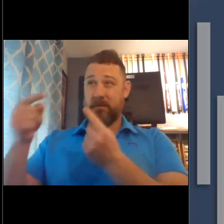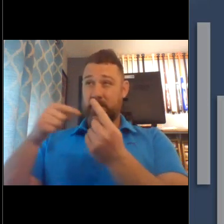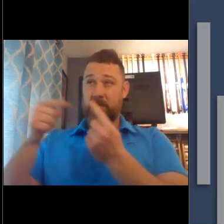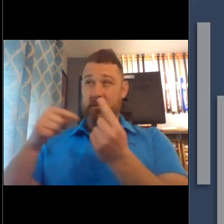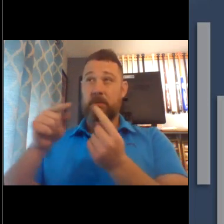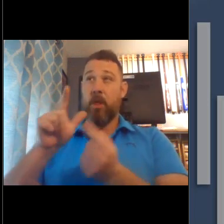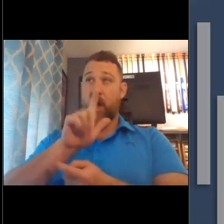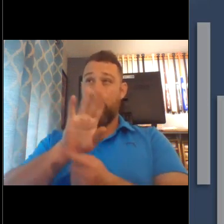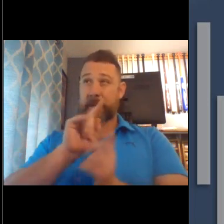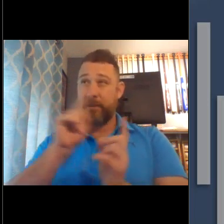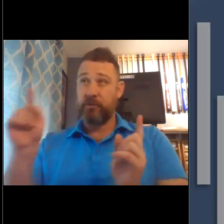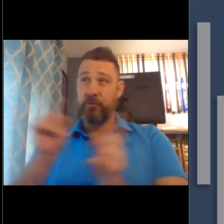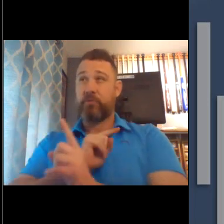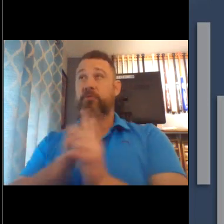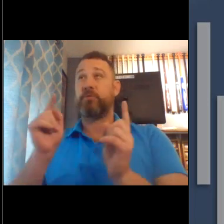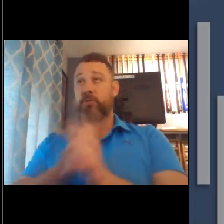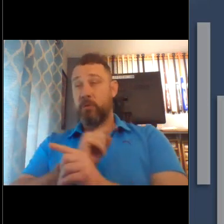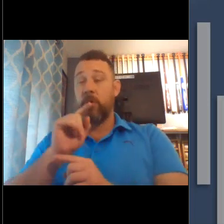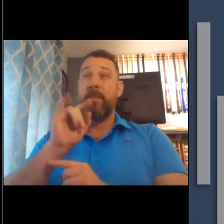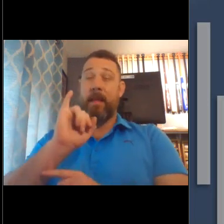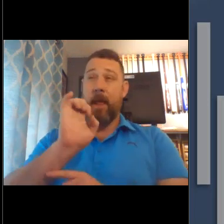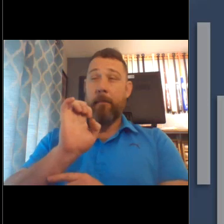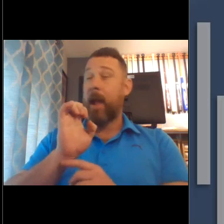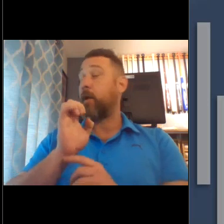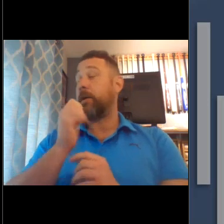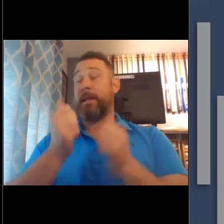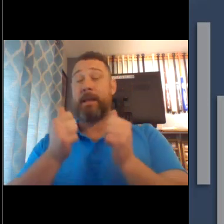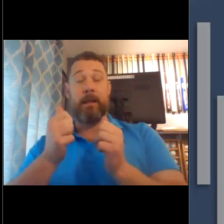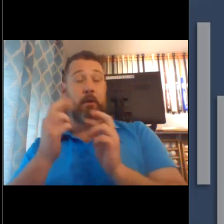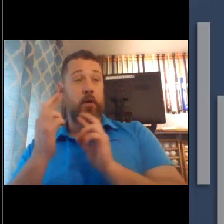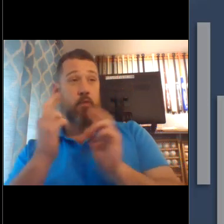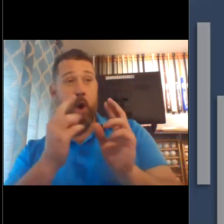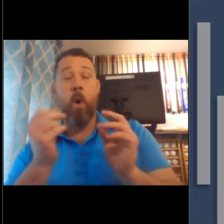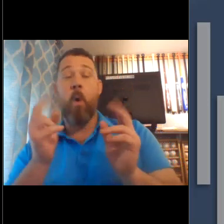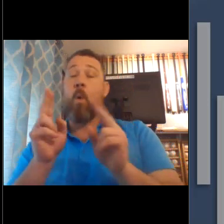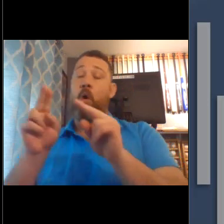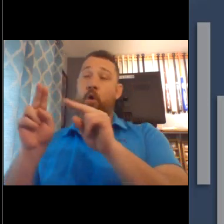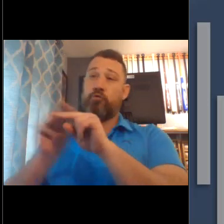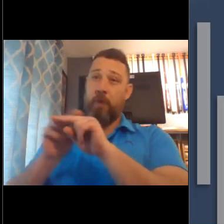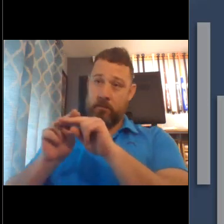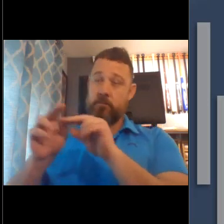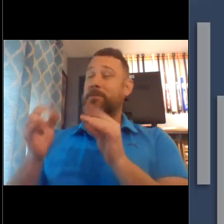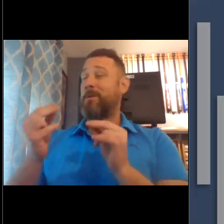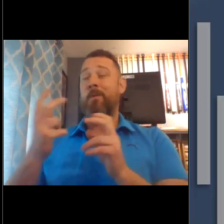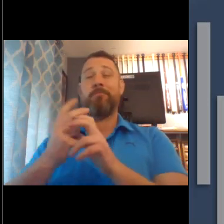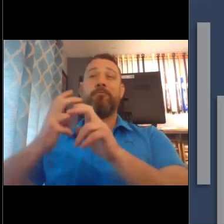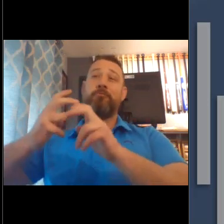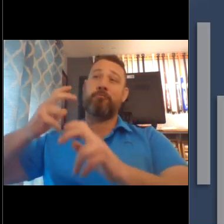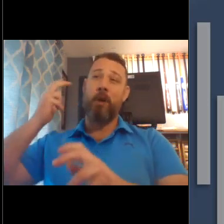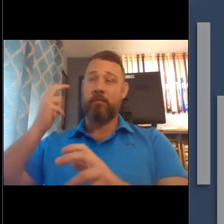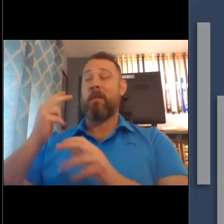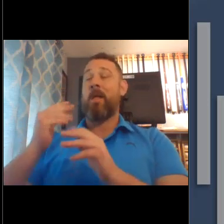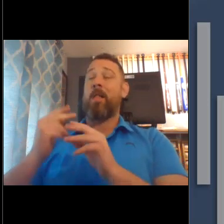the Inland Empire on either the road or either on rail. So the truck volumes, especially in the past couple of years, the truck